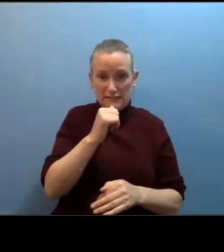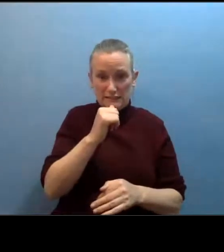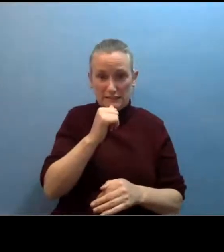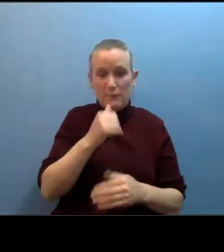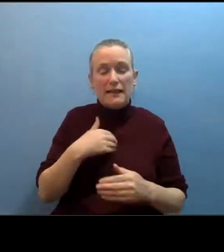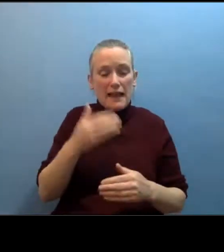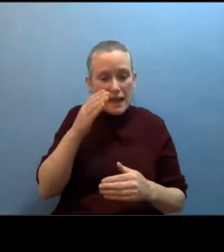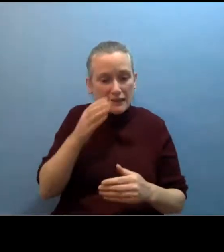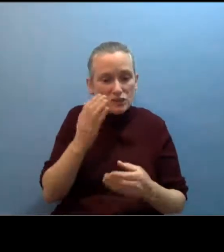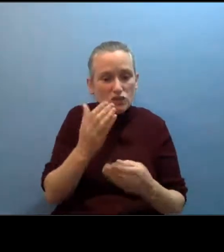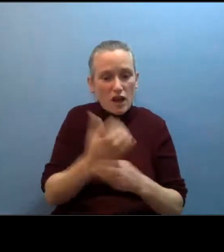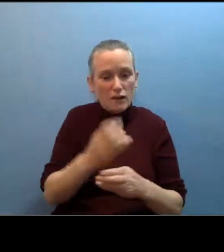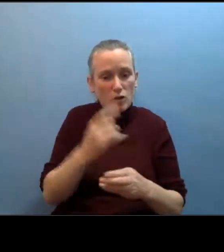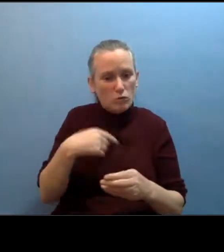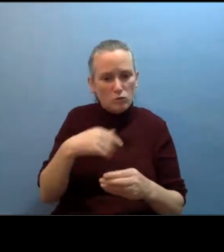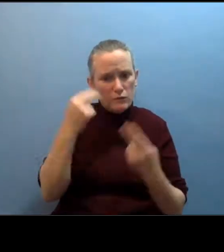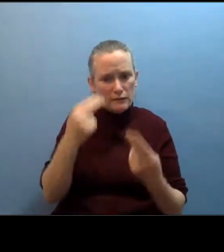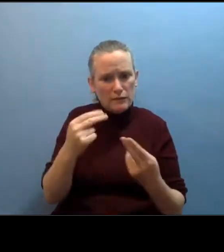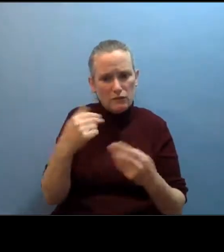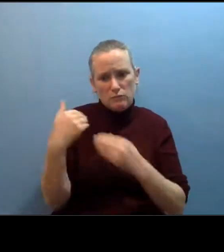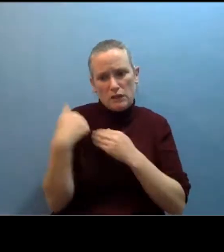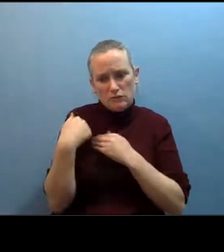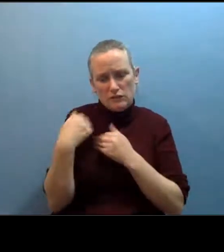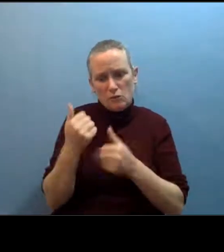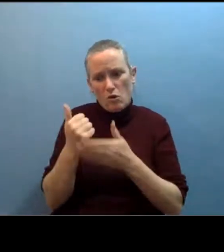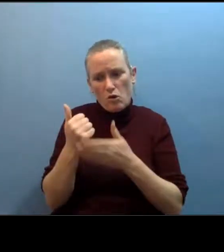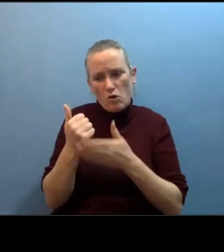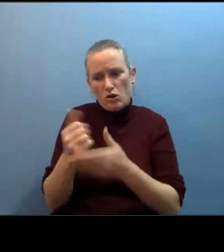responsibility on for supporting another young person.